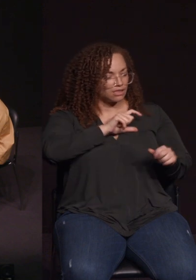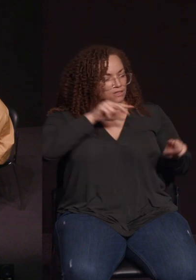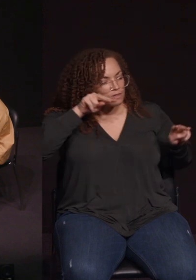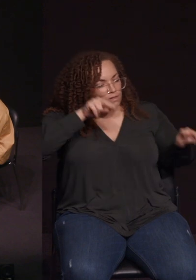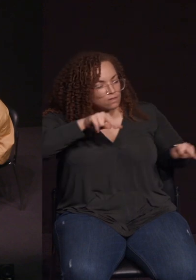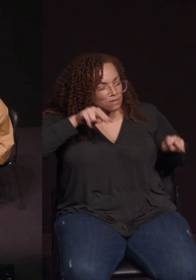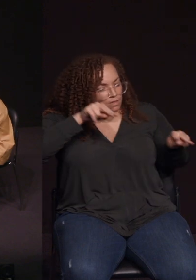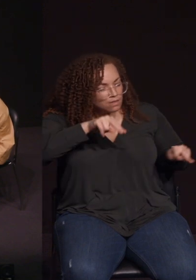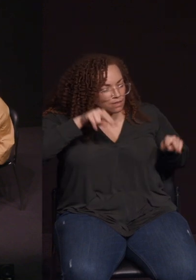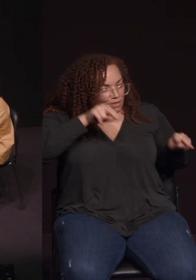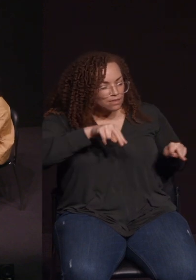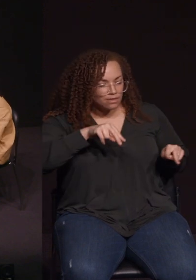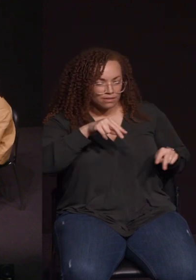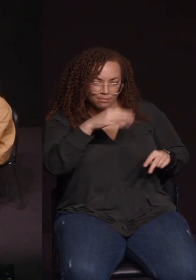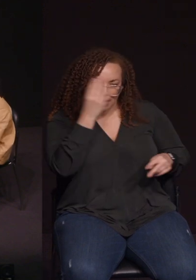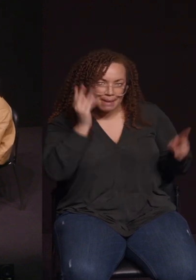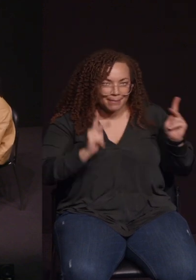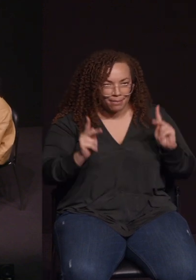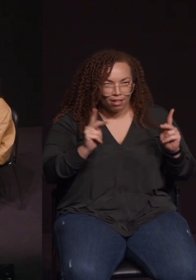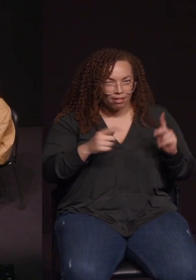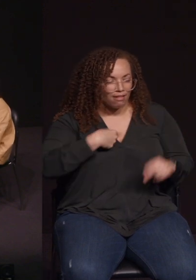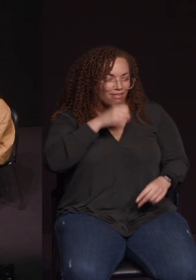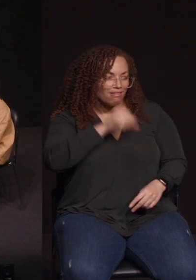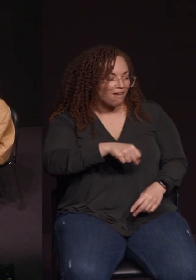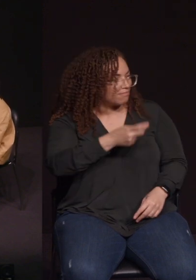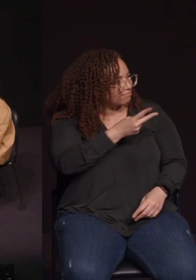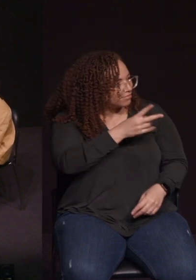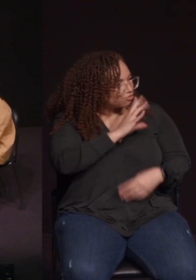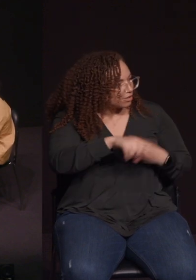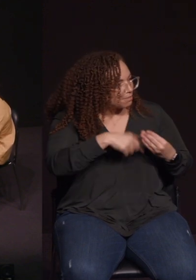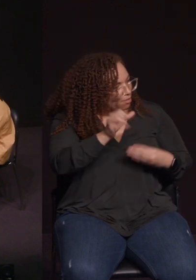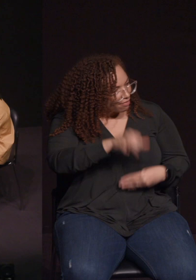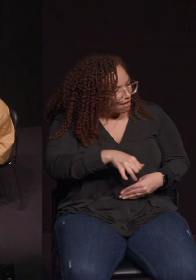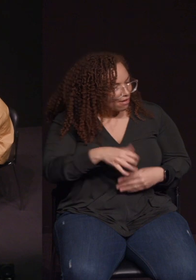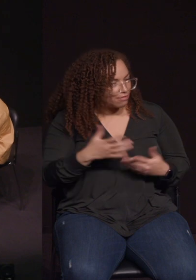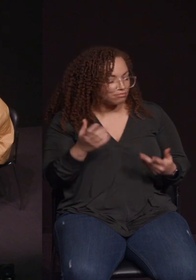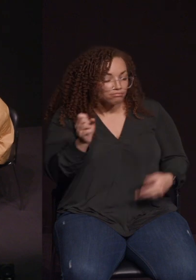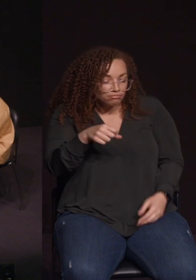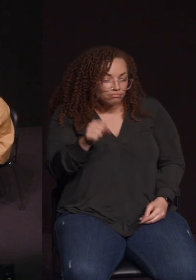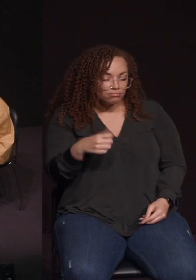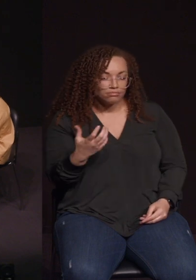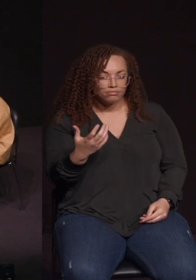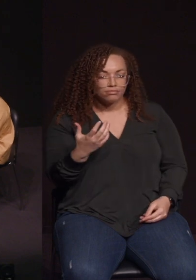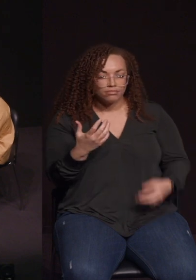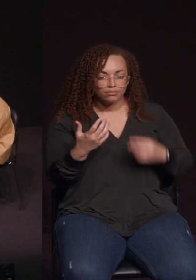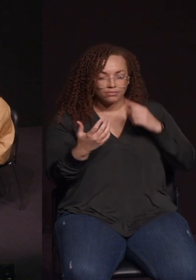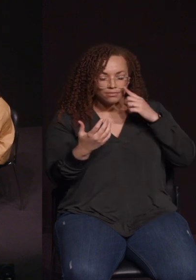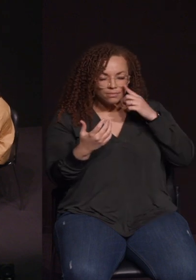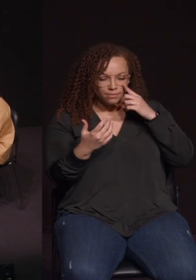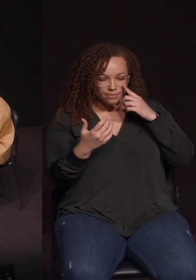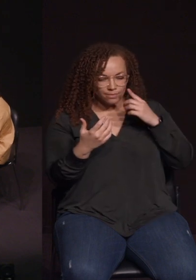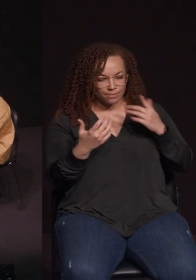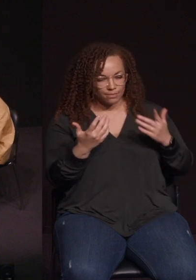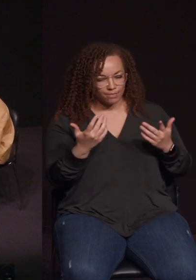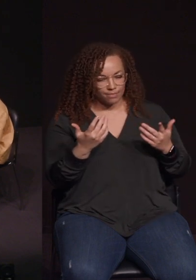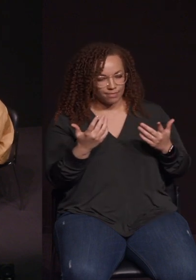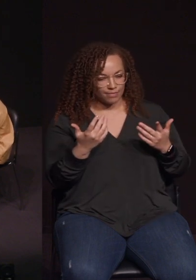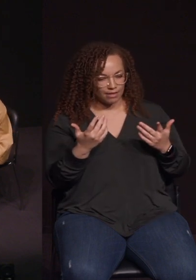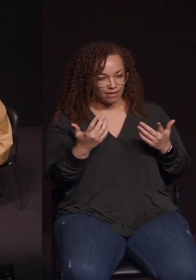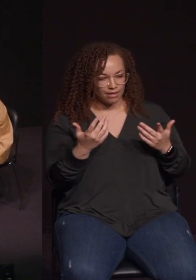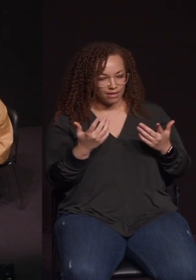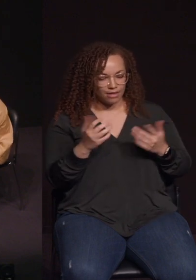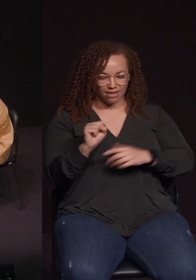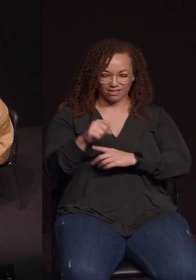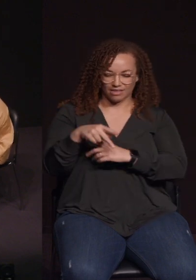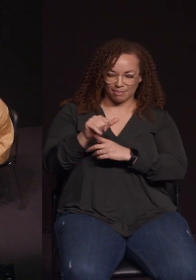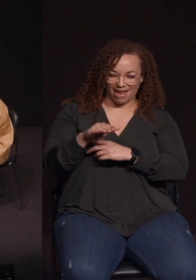So I love that y'all have talked about, right? Like, yeah, there are these ways, right, that we, the space gets